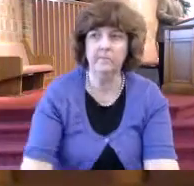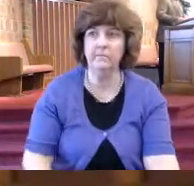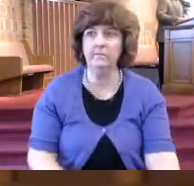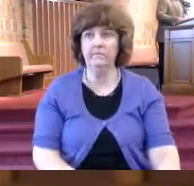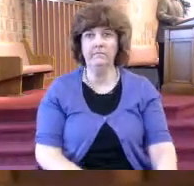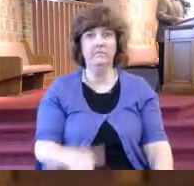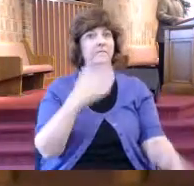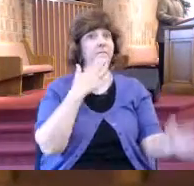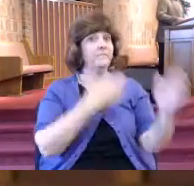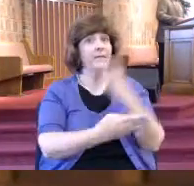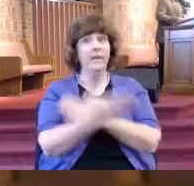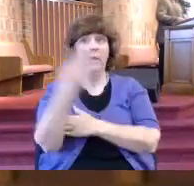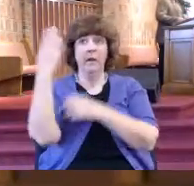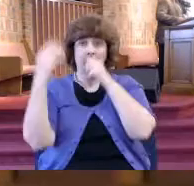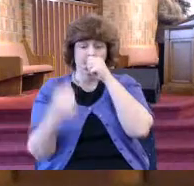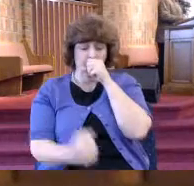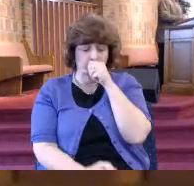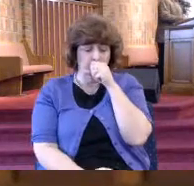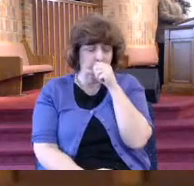Good morning.